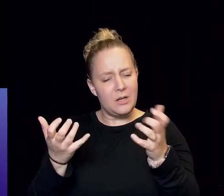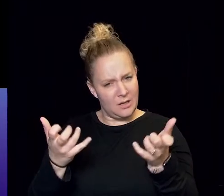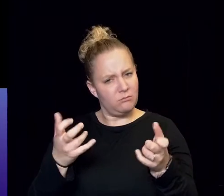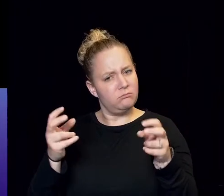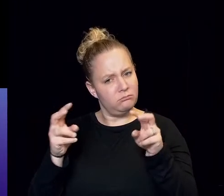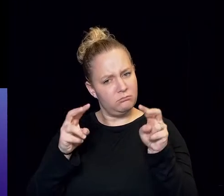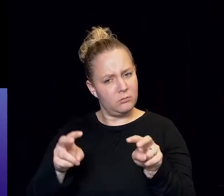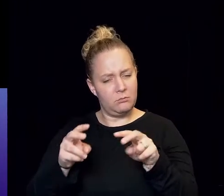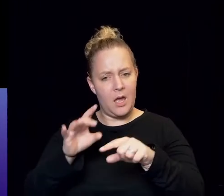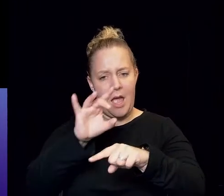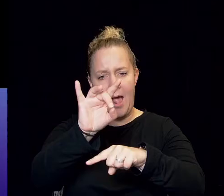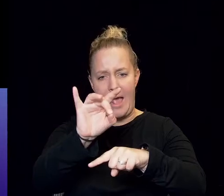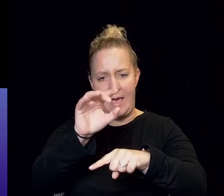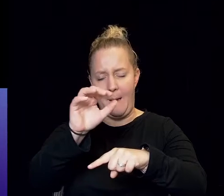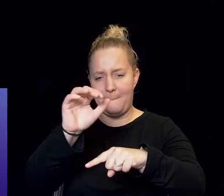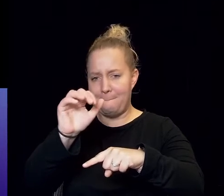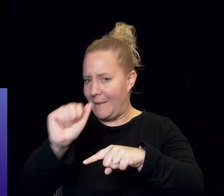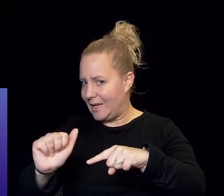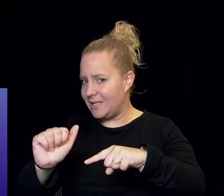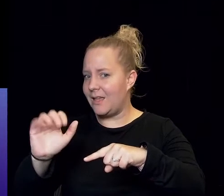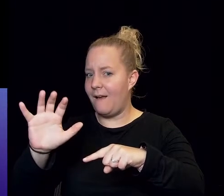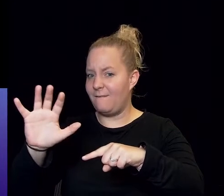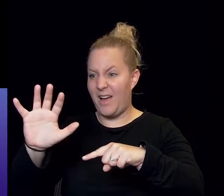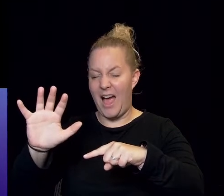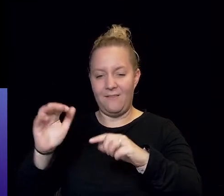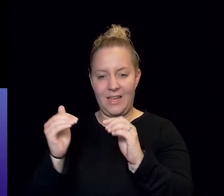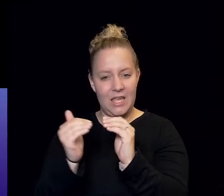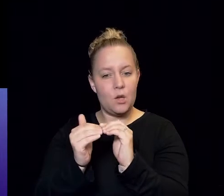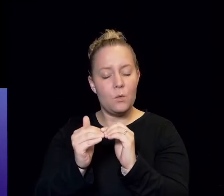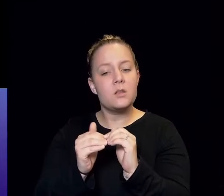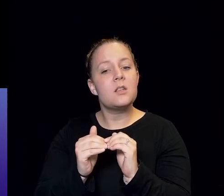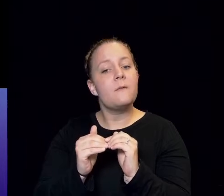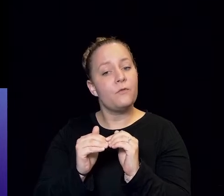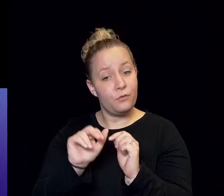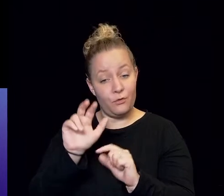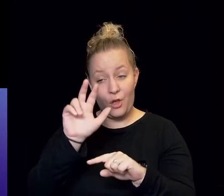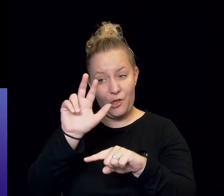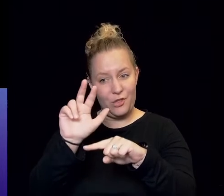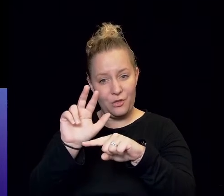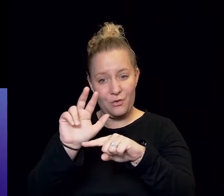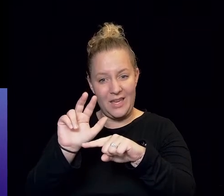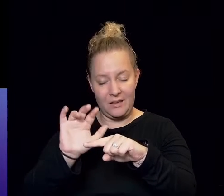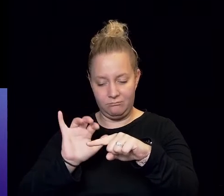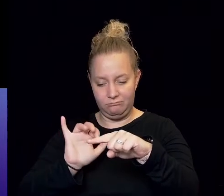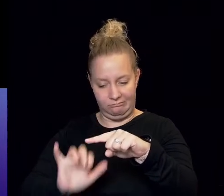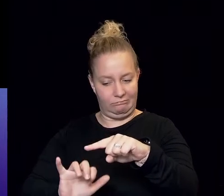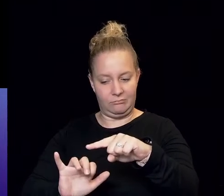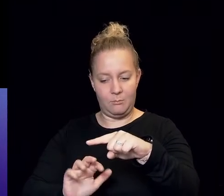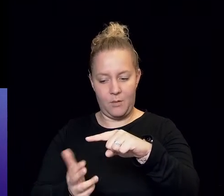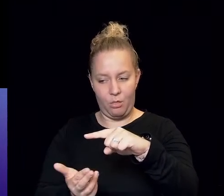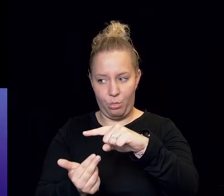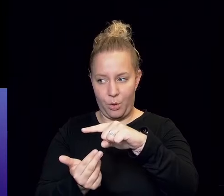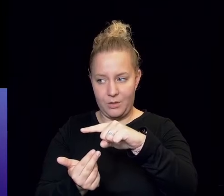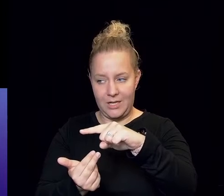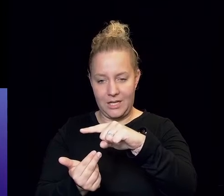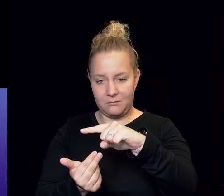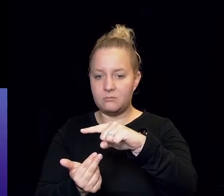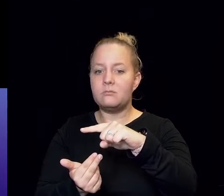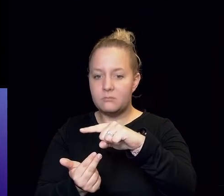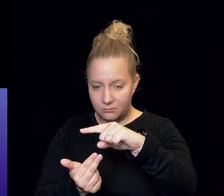8 minus 5, which is going to be 3, and your denominator will stay the same,